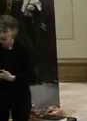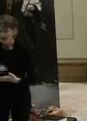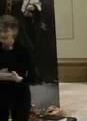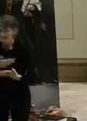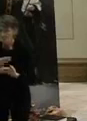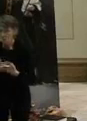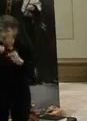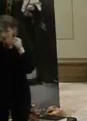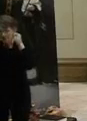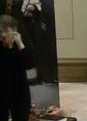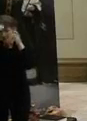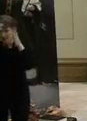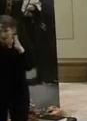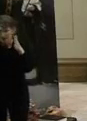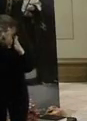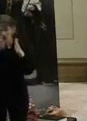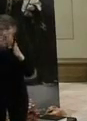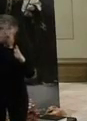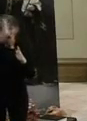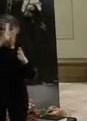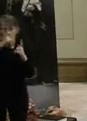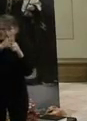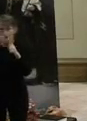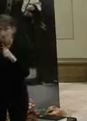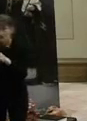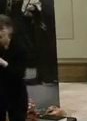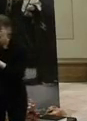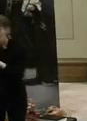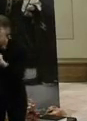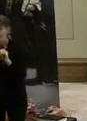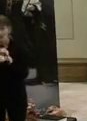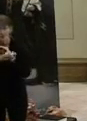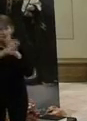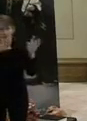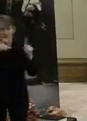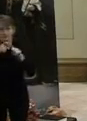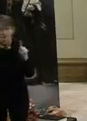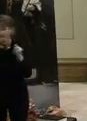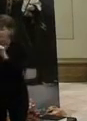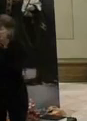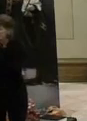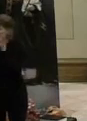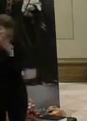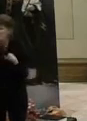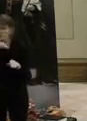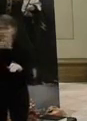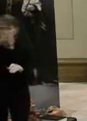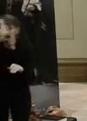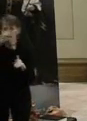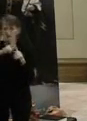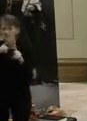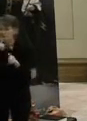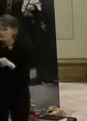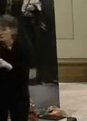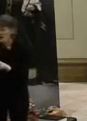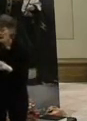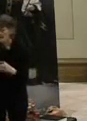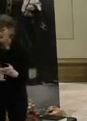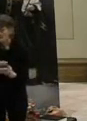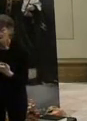before all ages, God from God, light from light, true God from true God, begotten, not